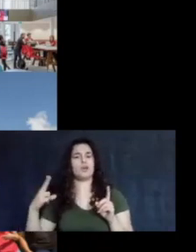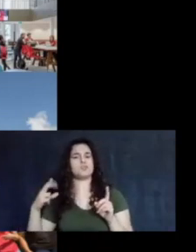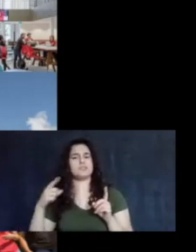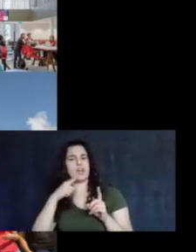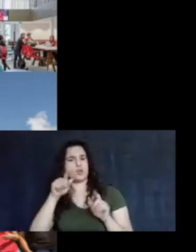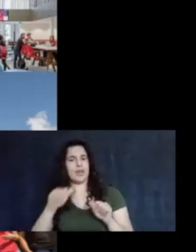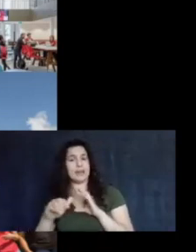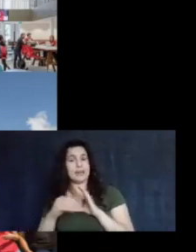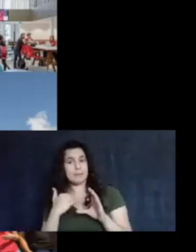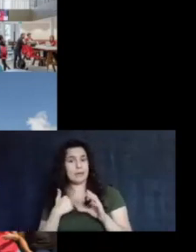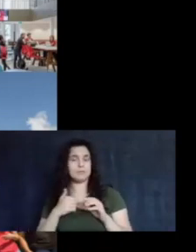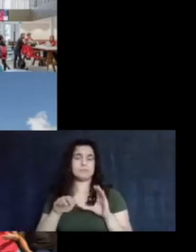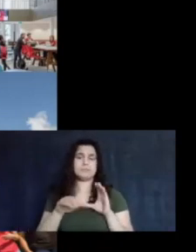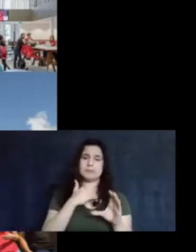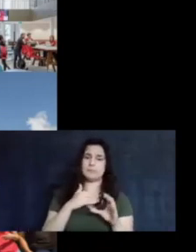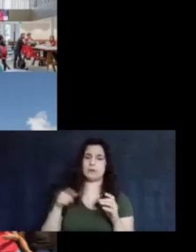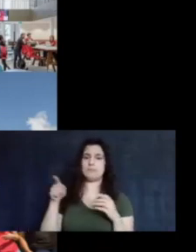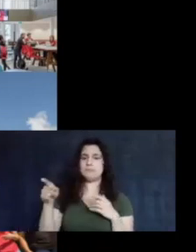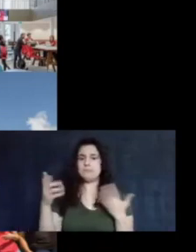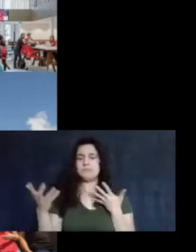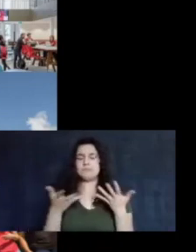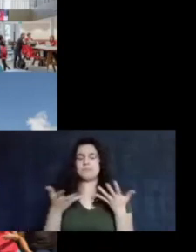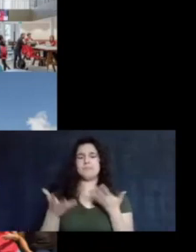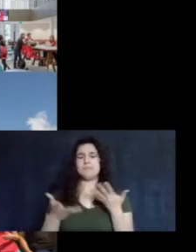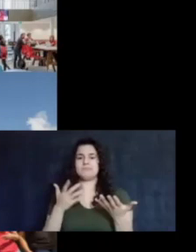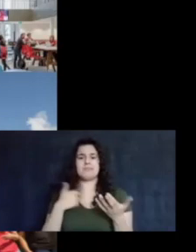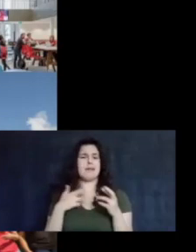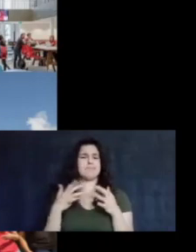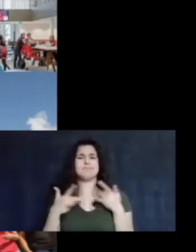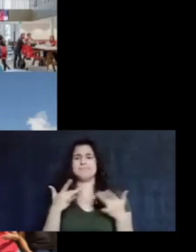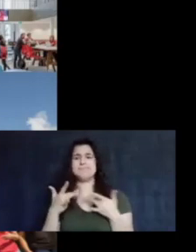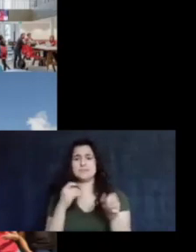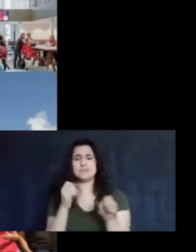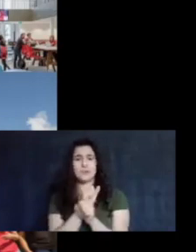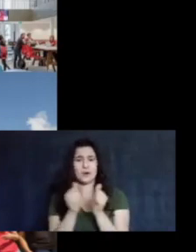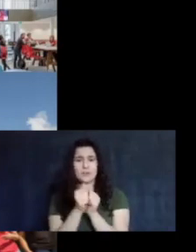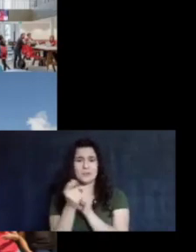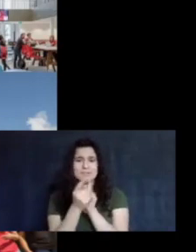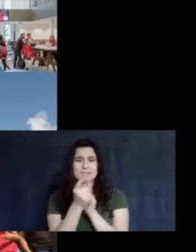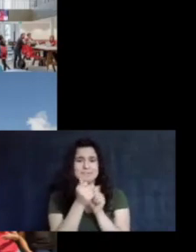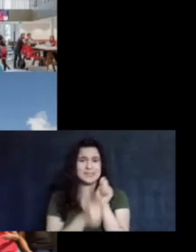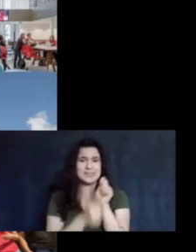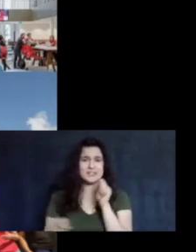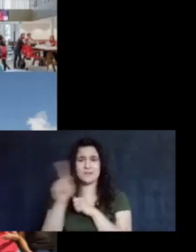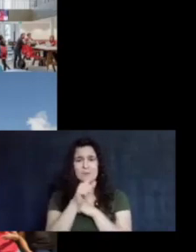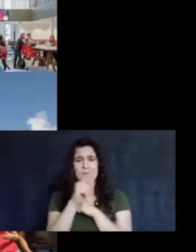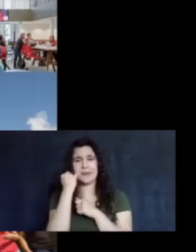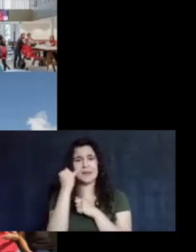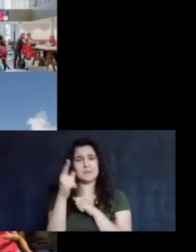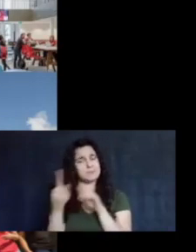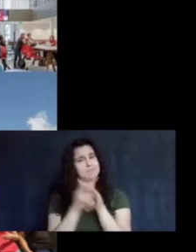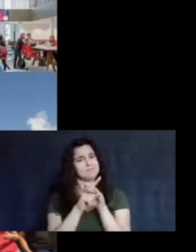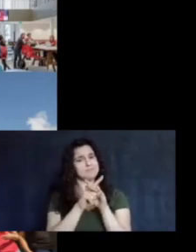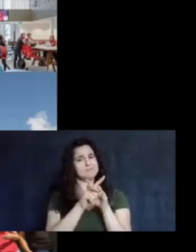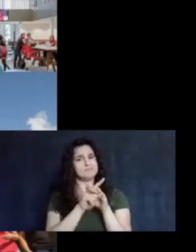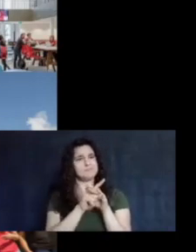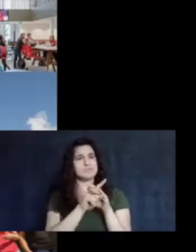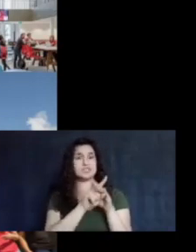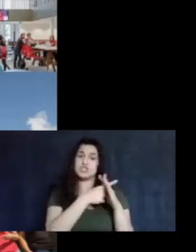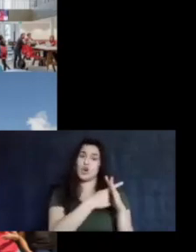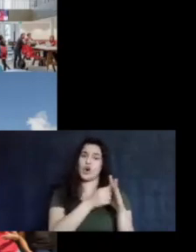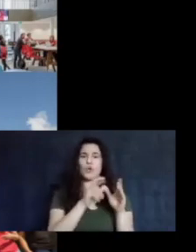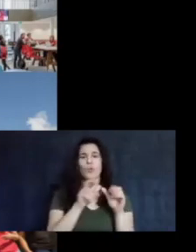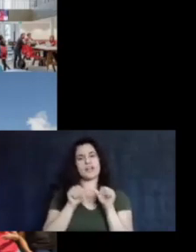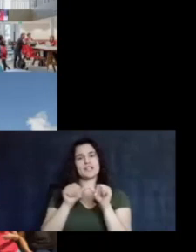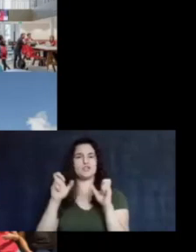And I do definitely look forward to working with each and every one of you if you decide to come and start your or continue your education here at